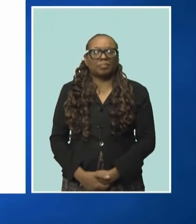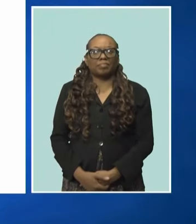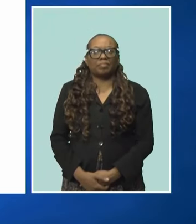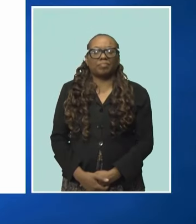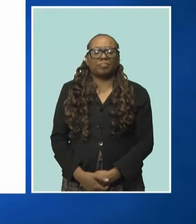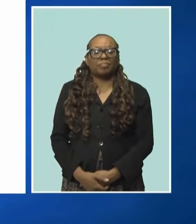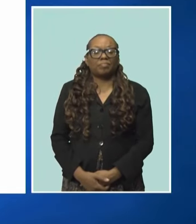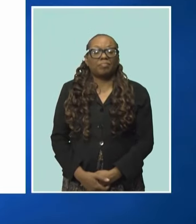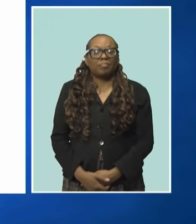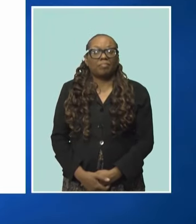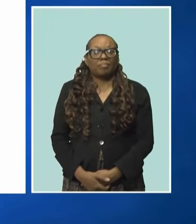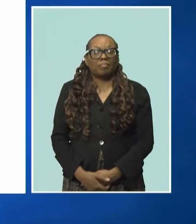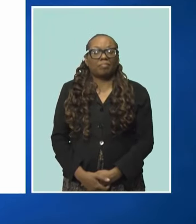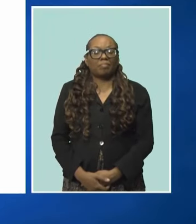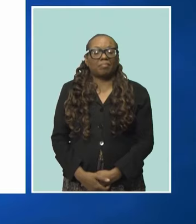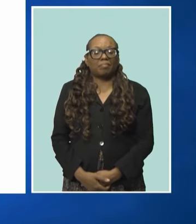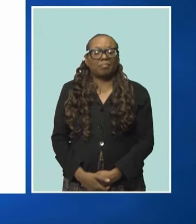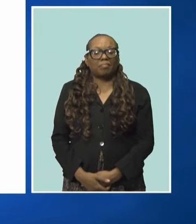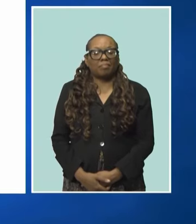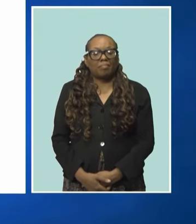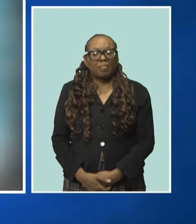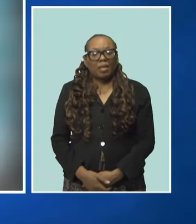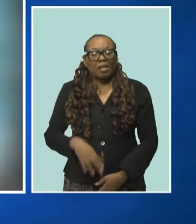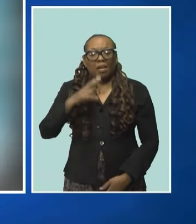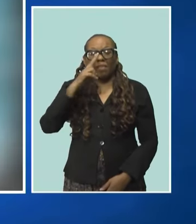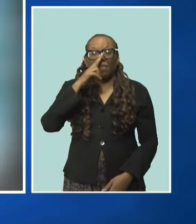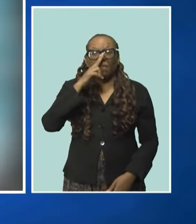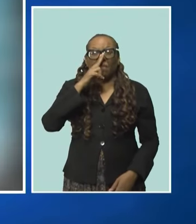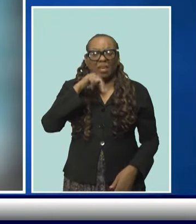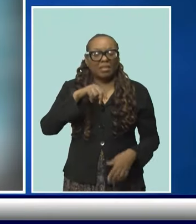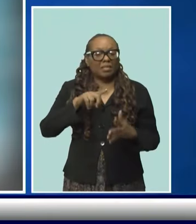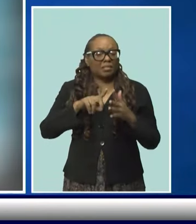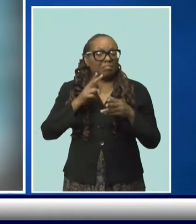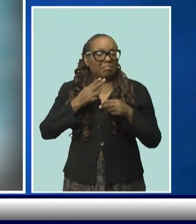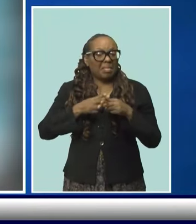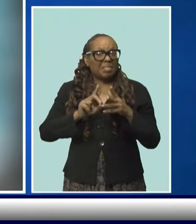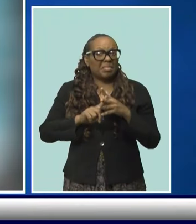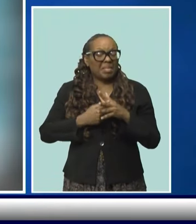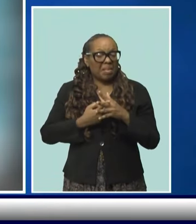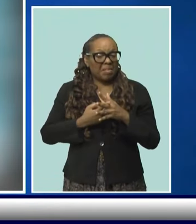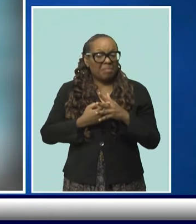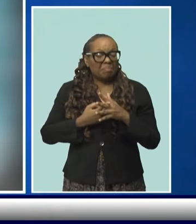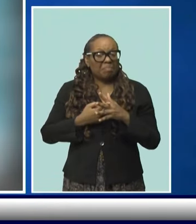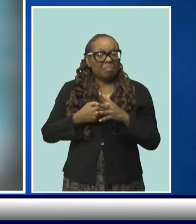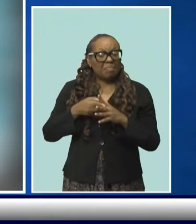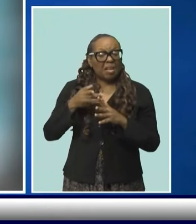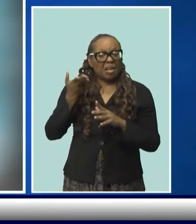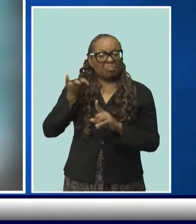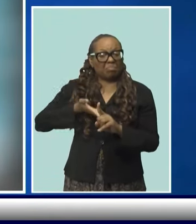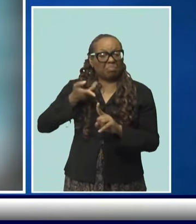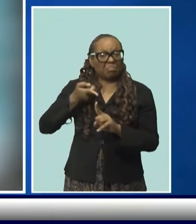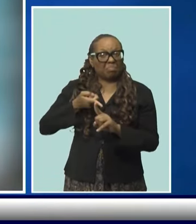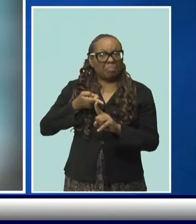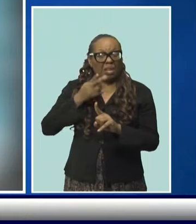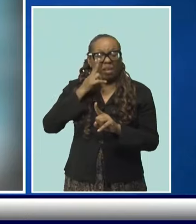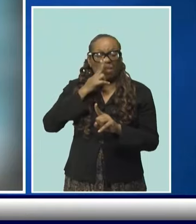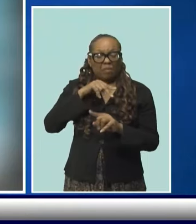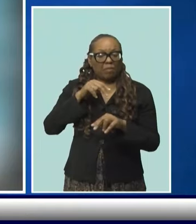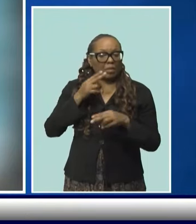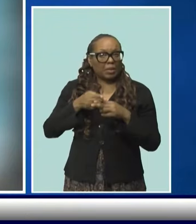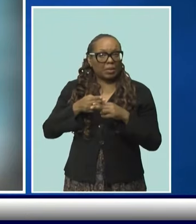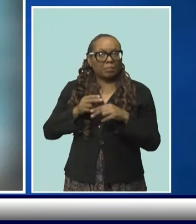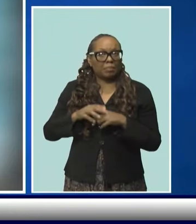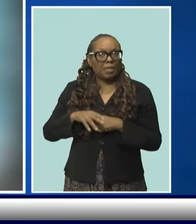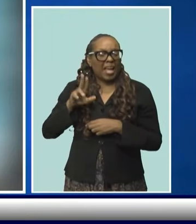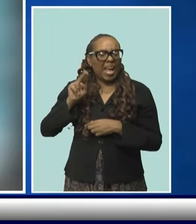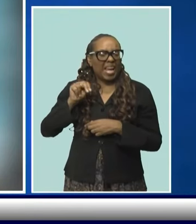What started as a nickname has morphed into a flourishing artistic enterprise for Natalie Jackson. NJ Claus Art